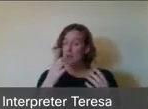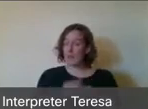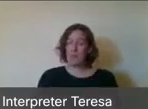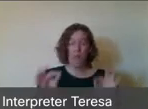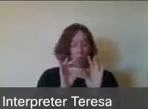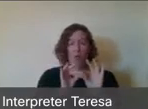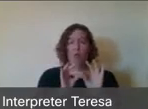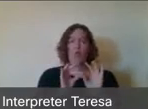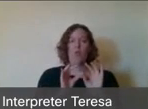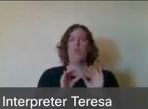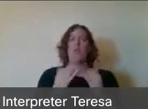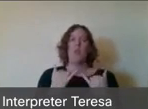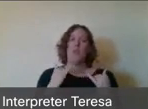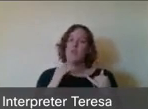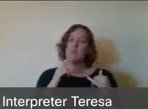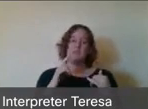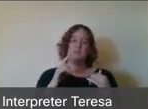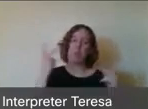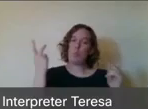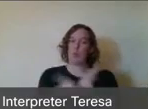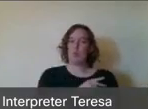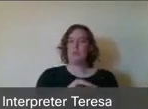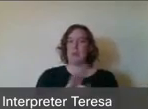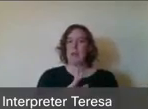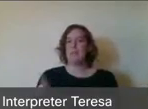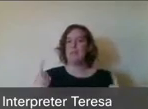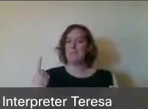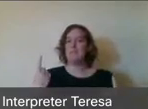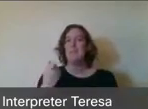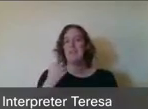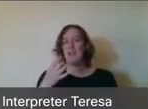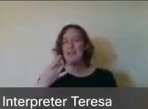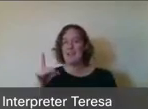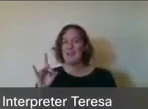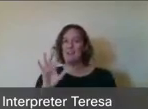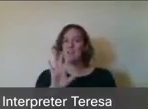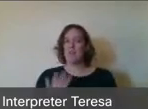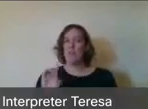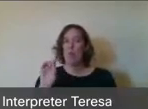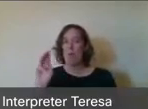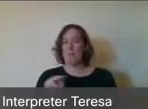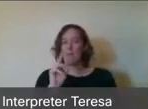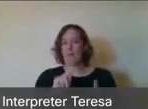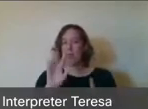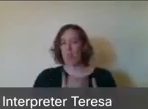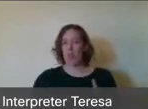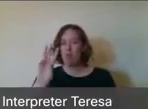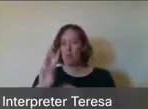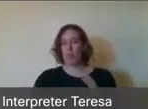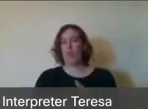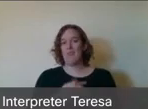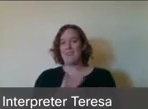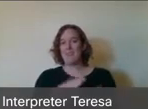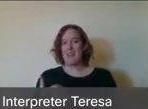pandemic, the largest one since 1918. More than 1 million people across the planet have died, and nearly 500,000 in